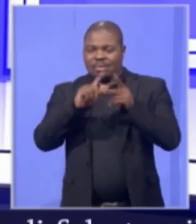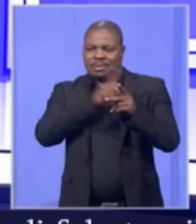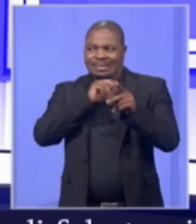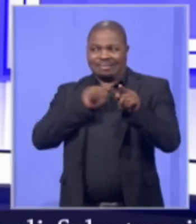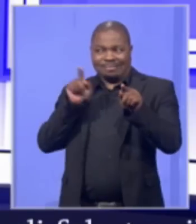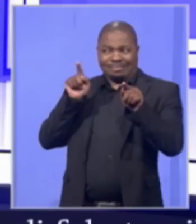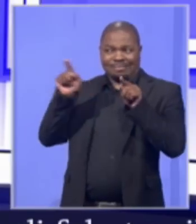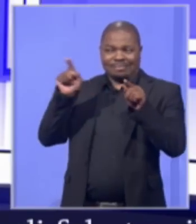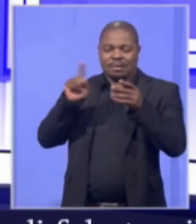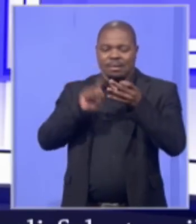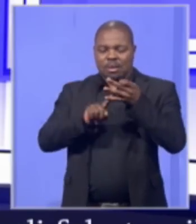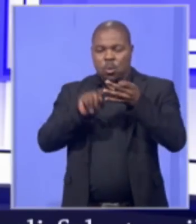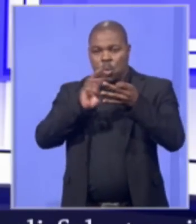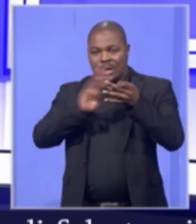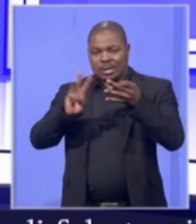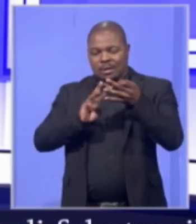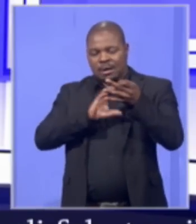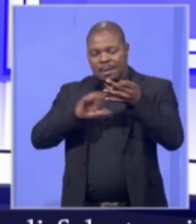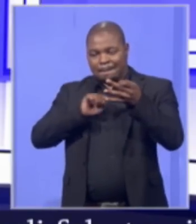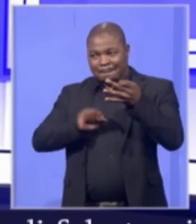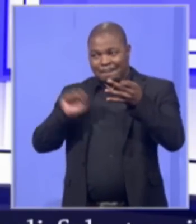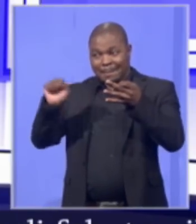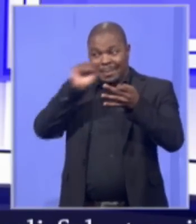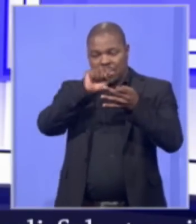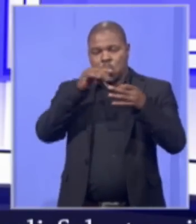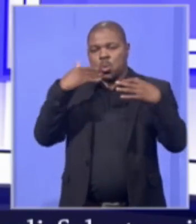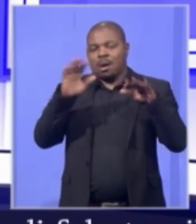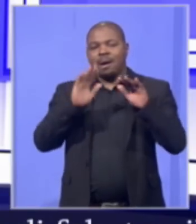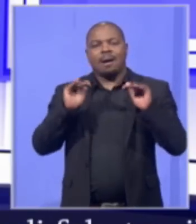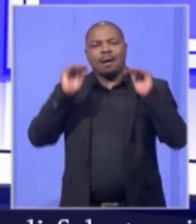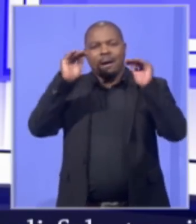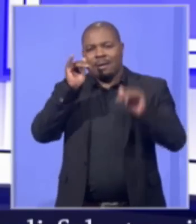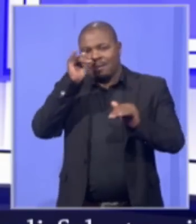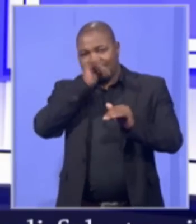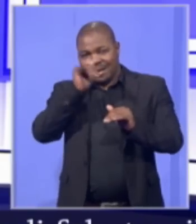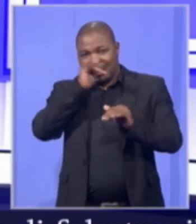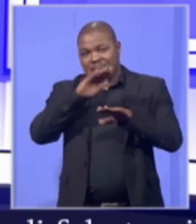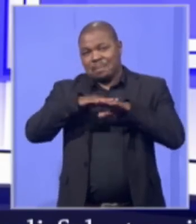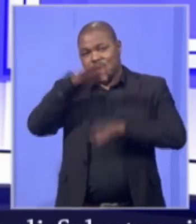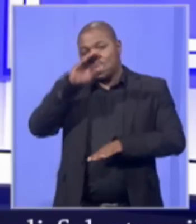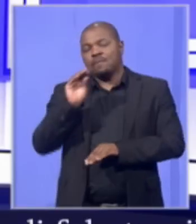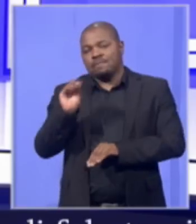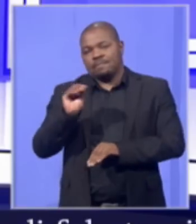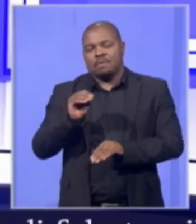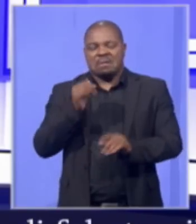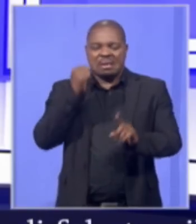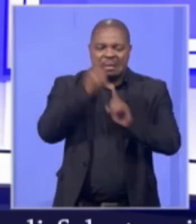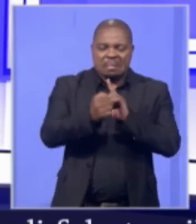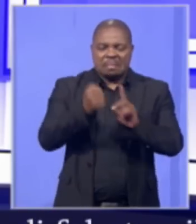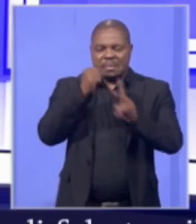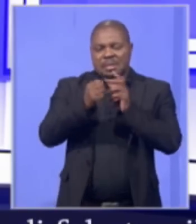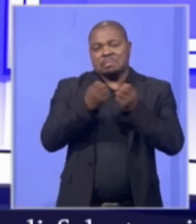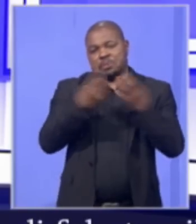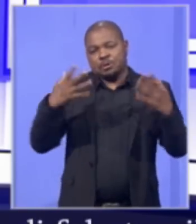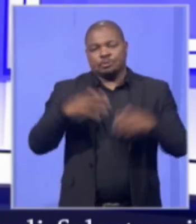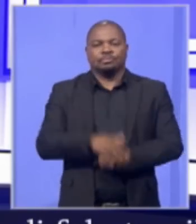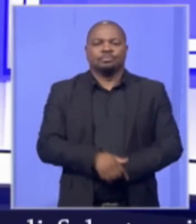ga mmogo le Western Cape e le tse di kwa godimo tseo di na leng dikelo tse di kwa godimo tsa dipolao.